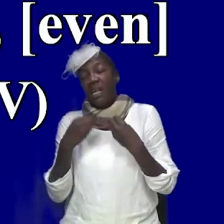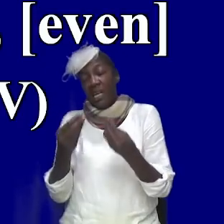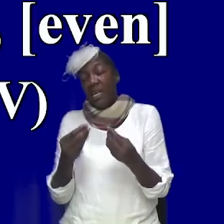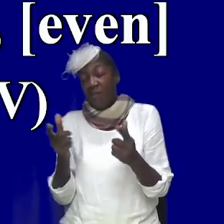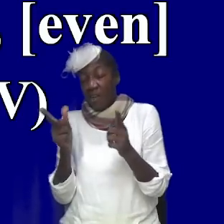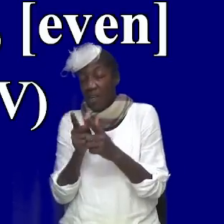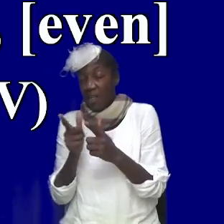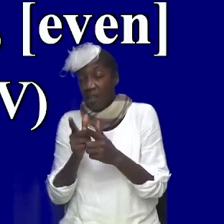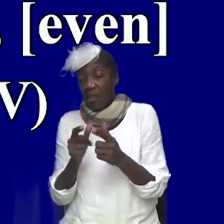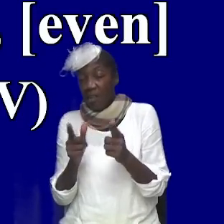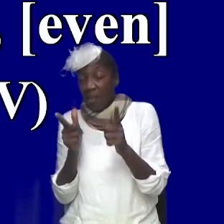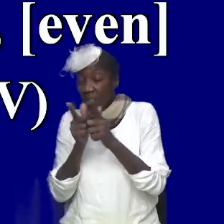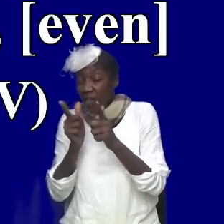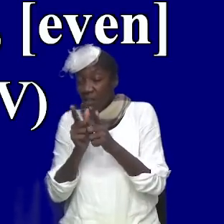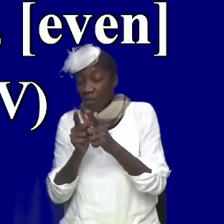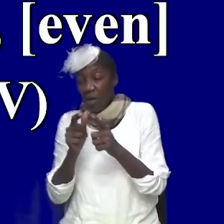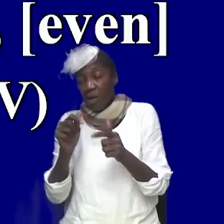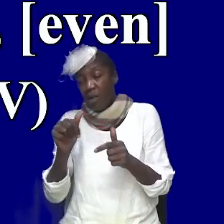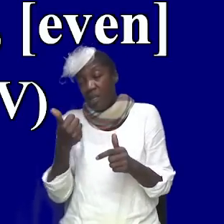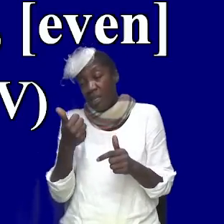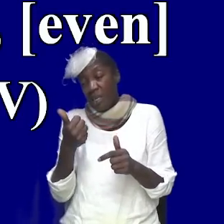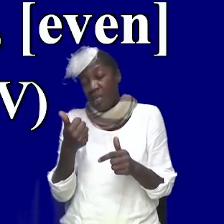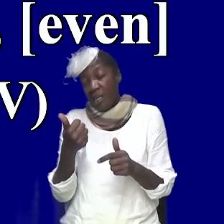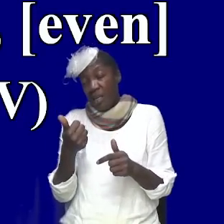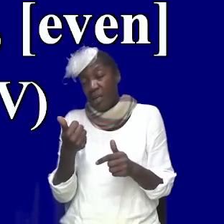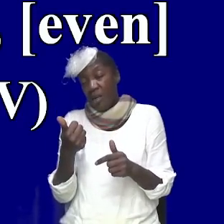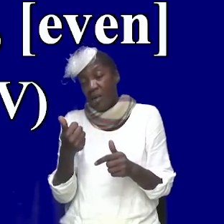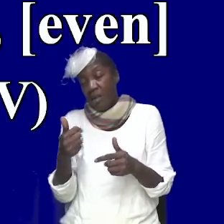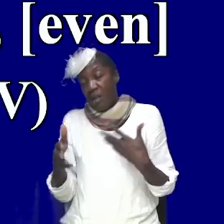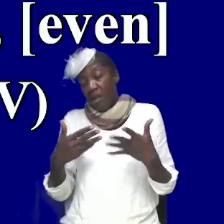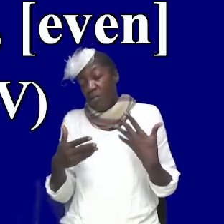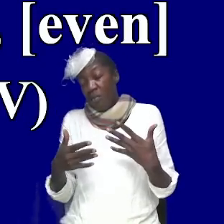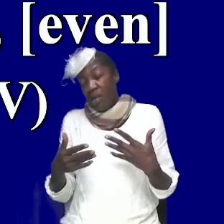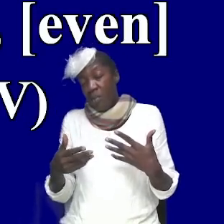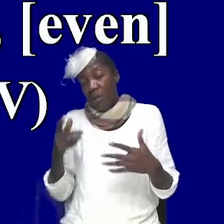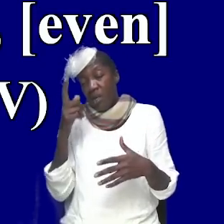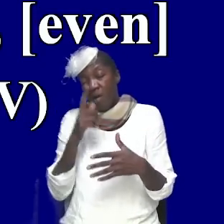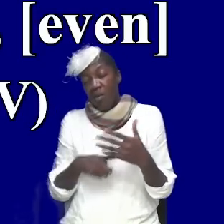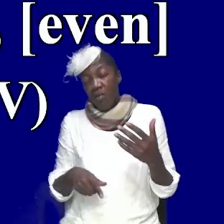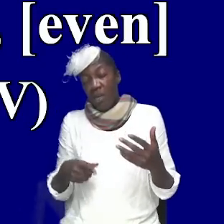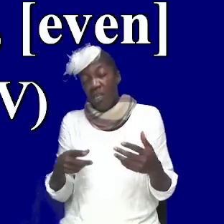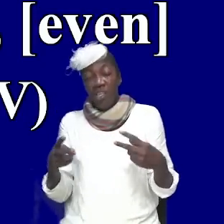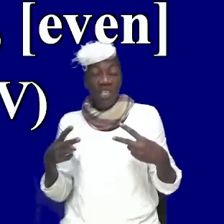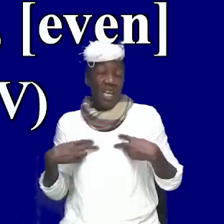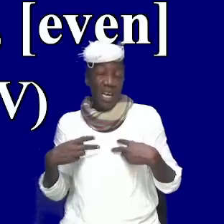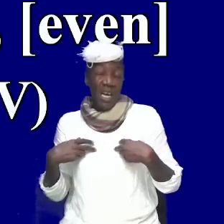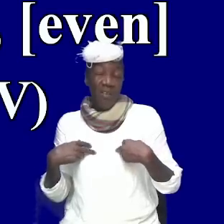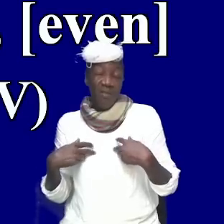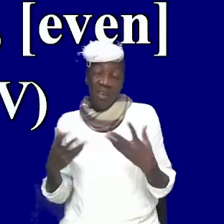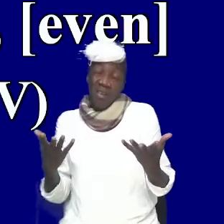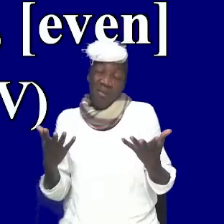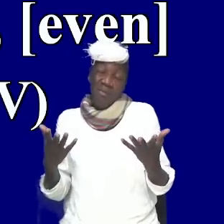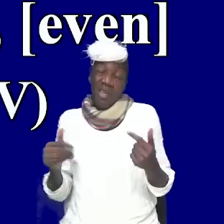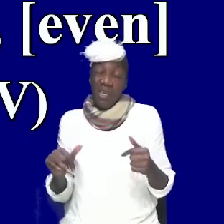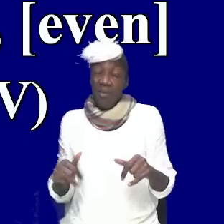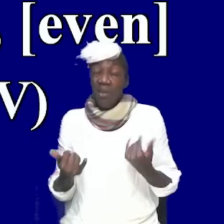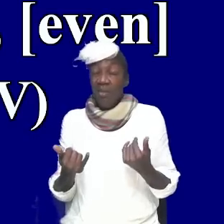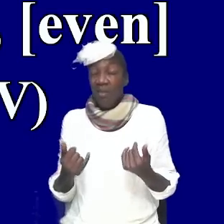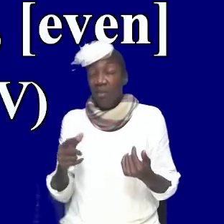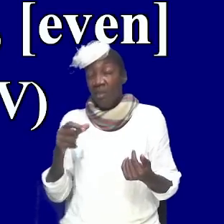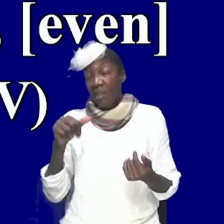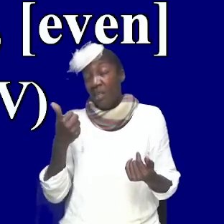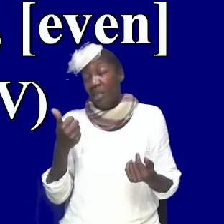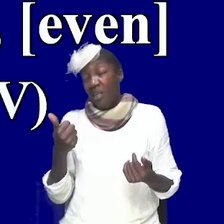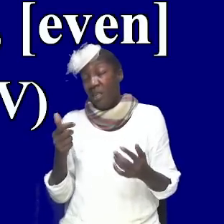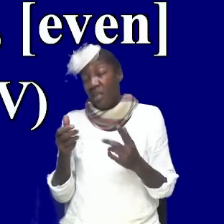$10 coin. Maybe it's all she had. And I'm just using our dollar terminology here. She probably just gave her $10. You know, that is